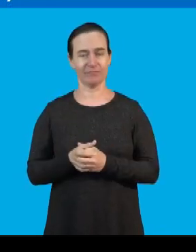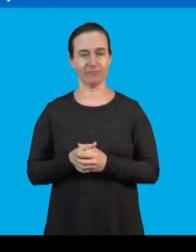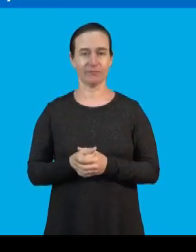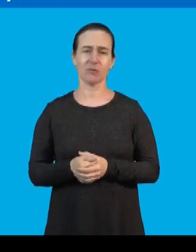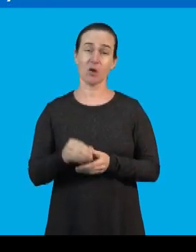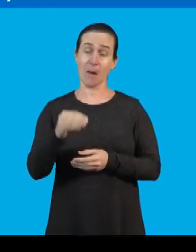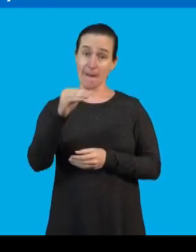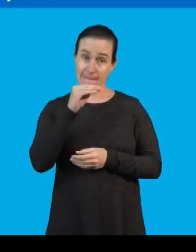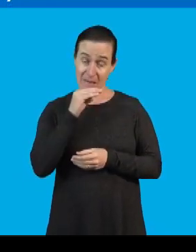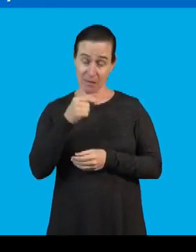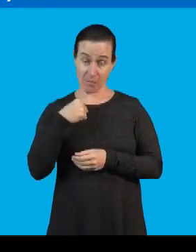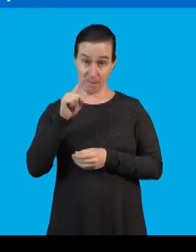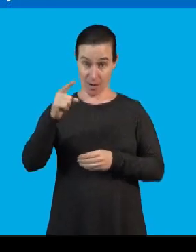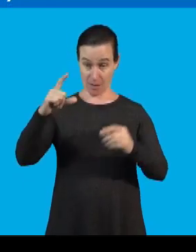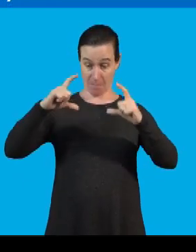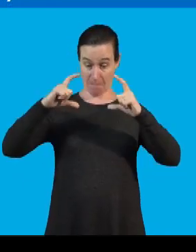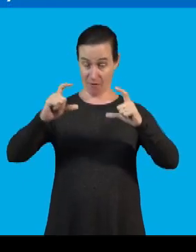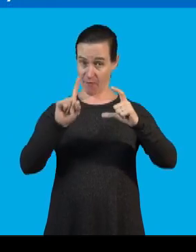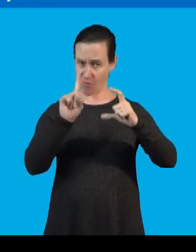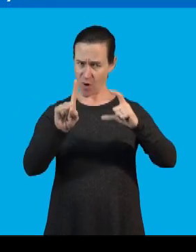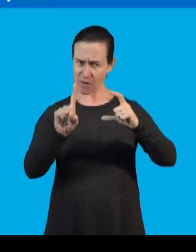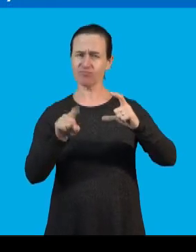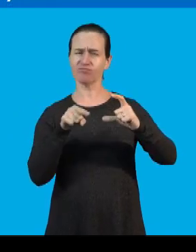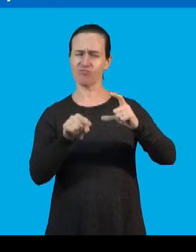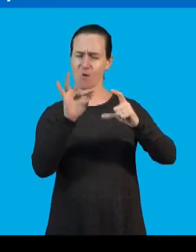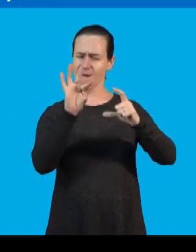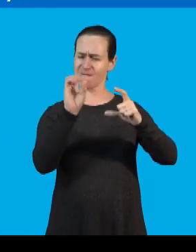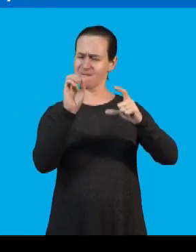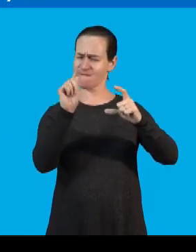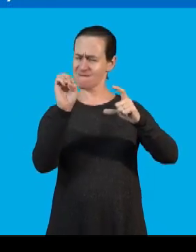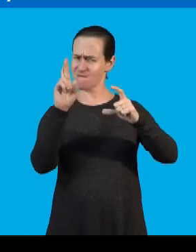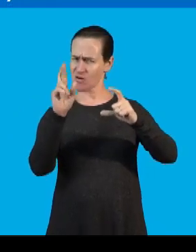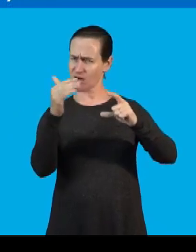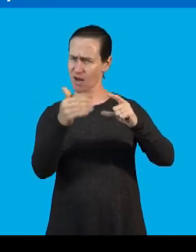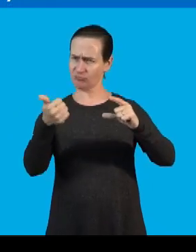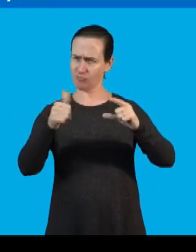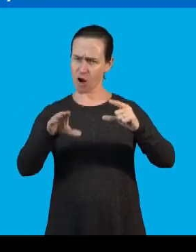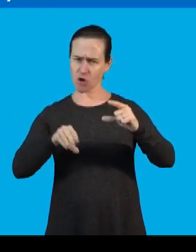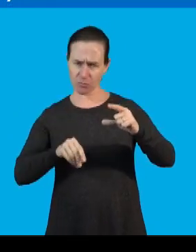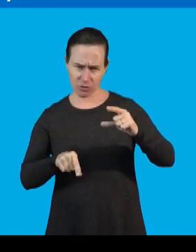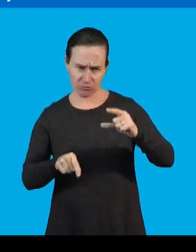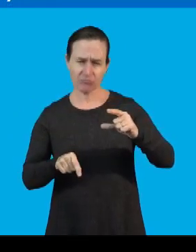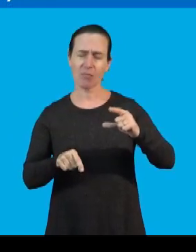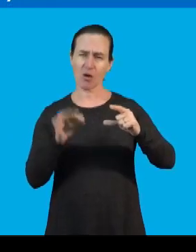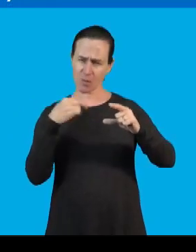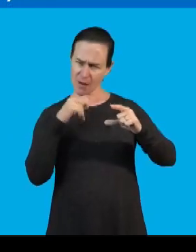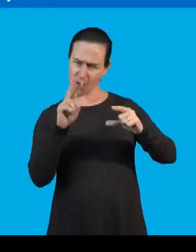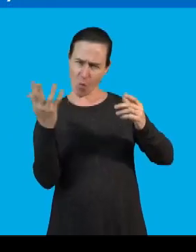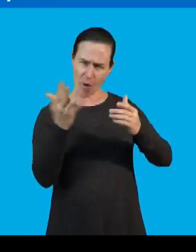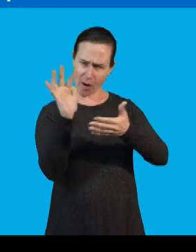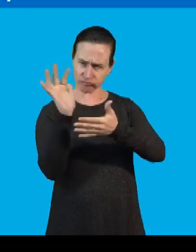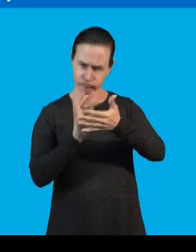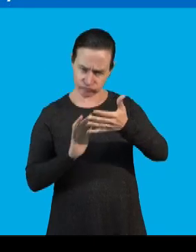20,000 households are headed by children. So already remember, they said look in paragraph 1, and they said look at foster